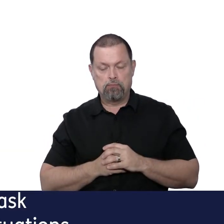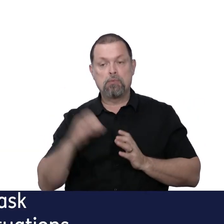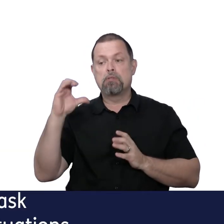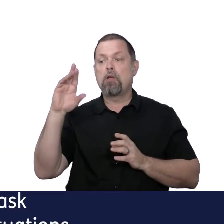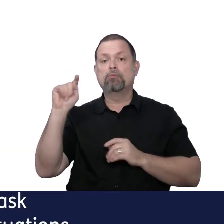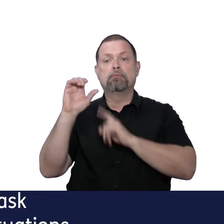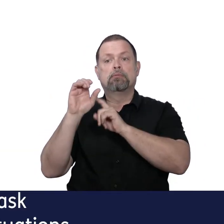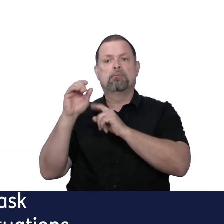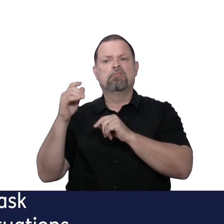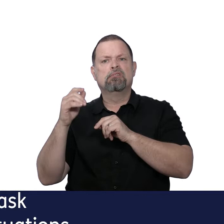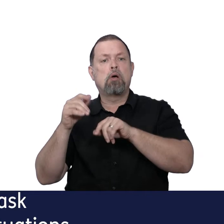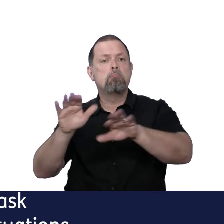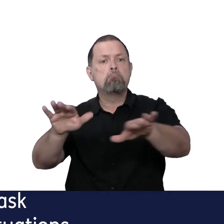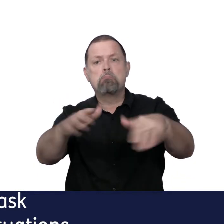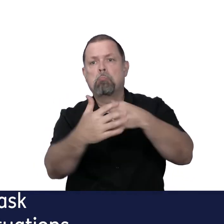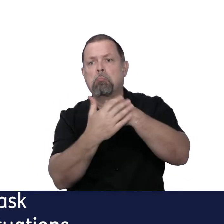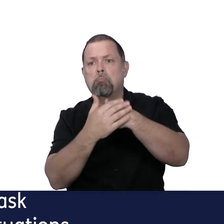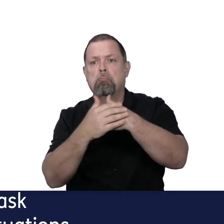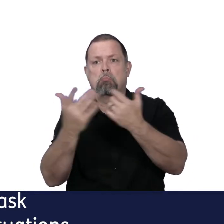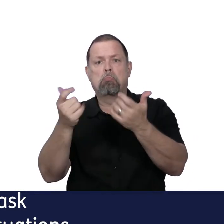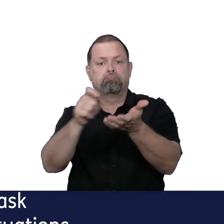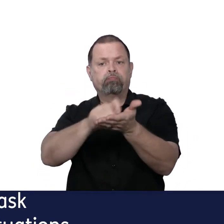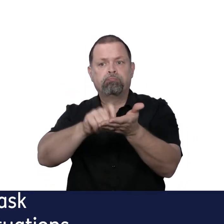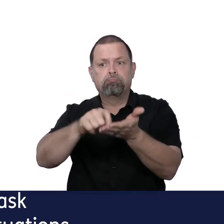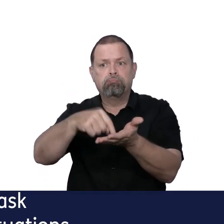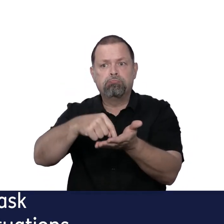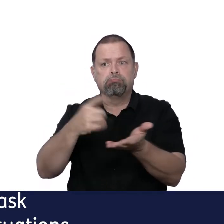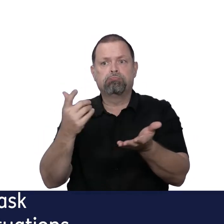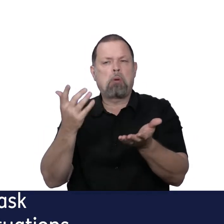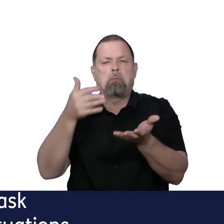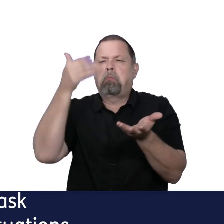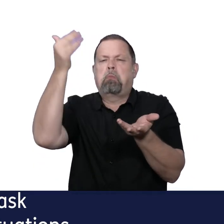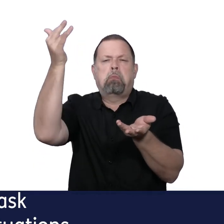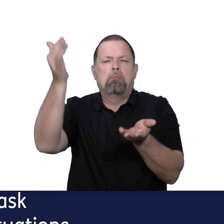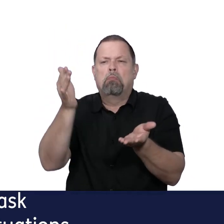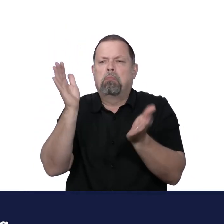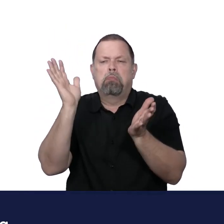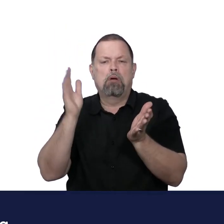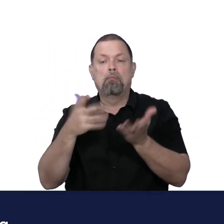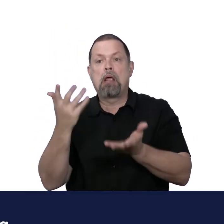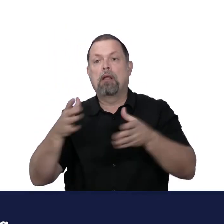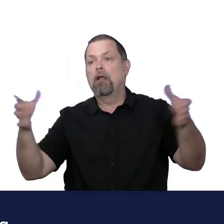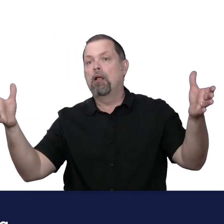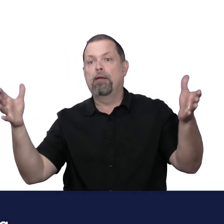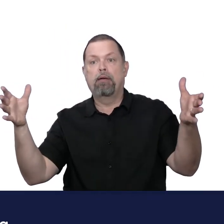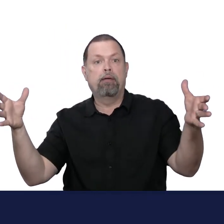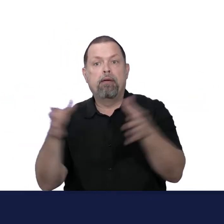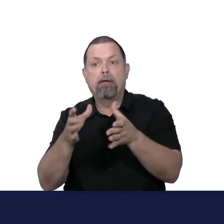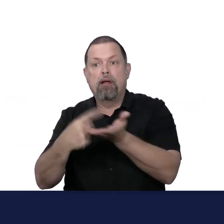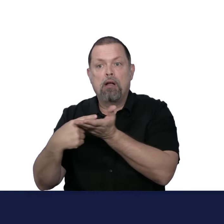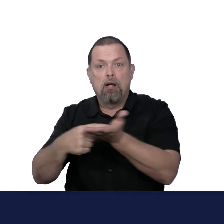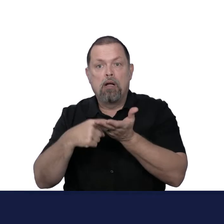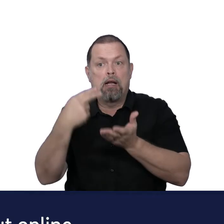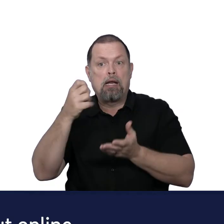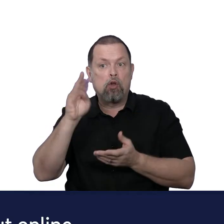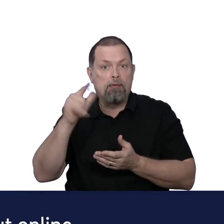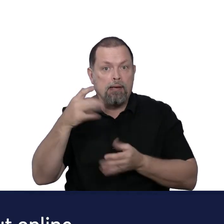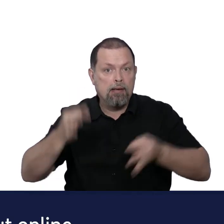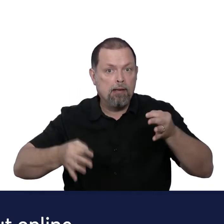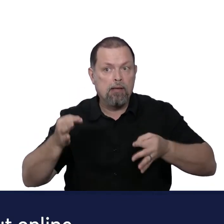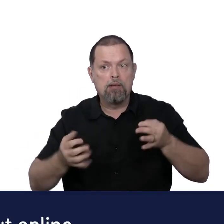The CRTC will usually ask for written input. In rare situations, it may hold a hearing.